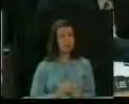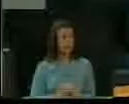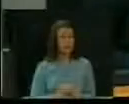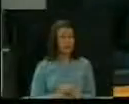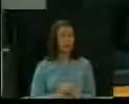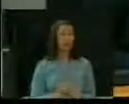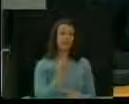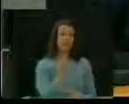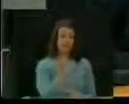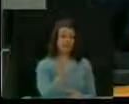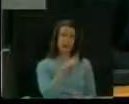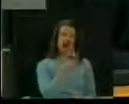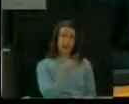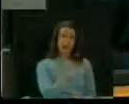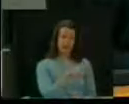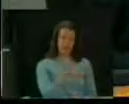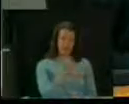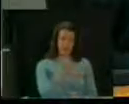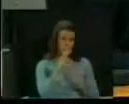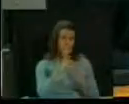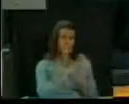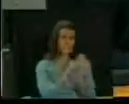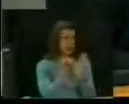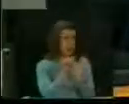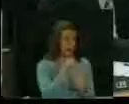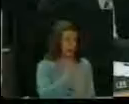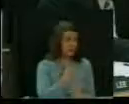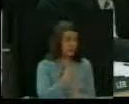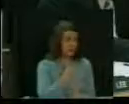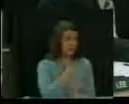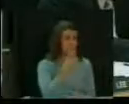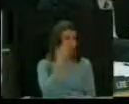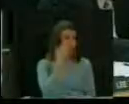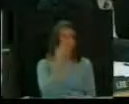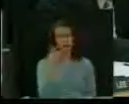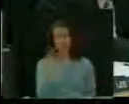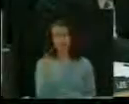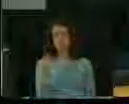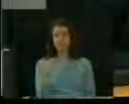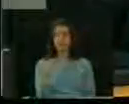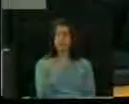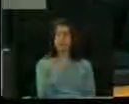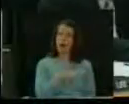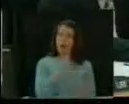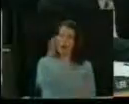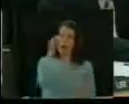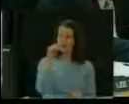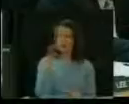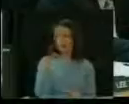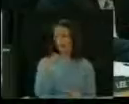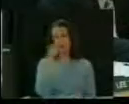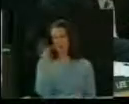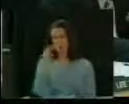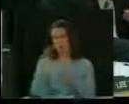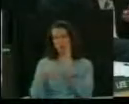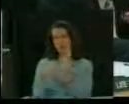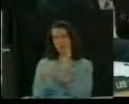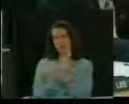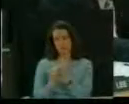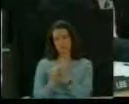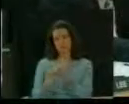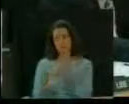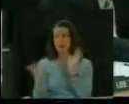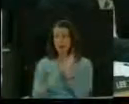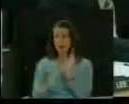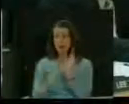meeting. Certainly did. But if you read the papers like I did, well, I don't always. Bad boys. I don't always read the paper, but